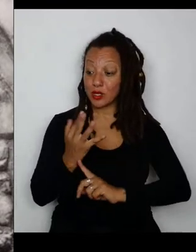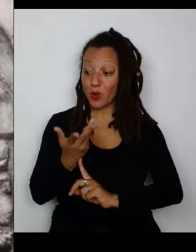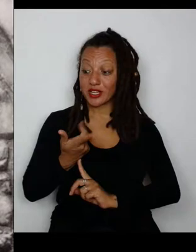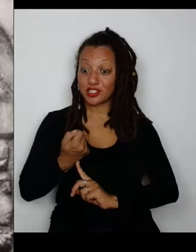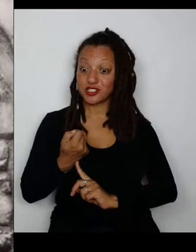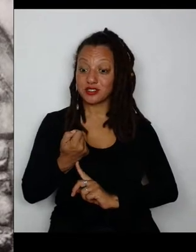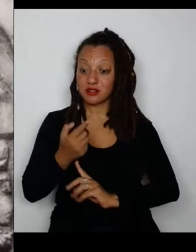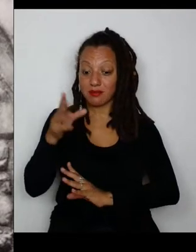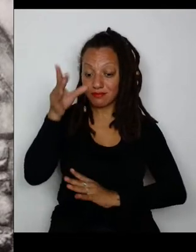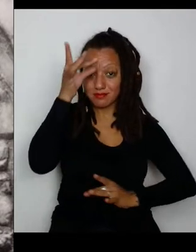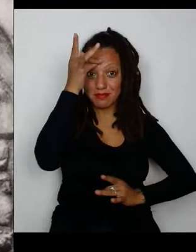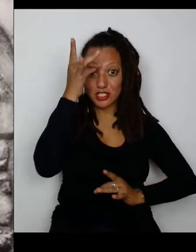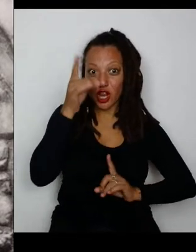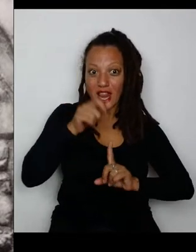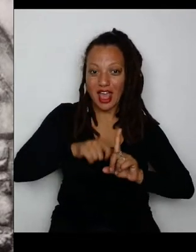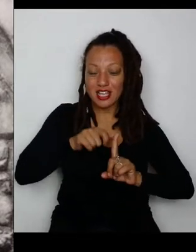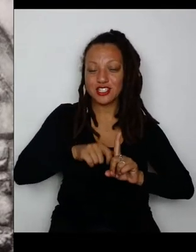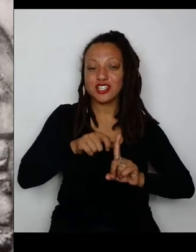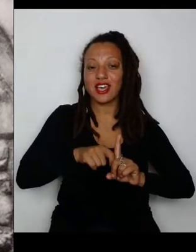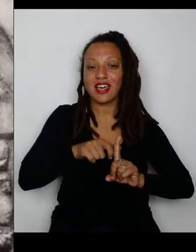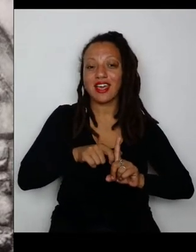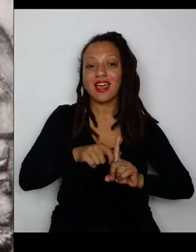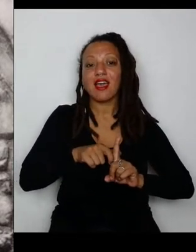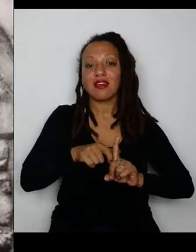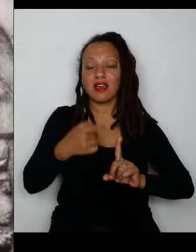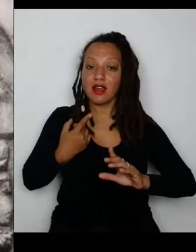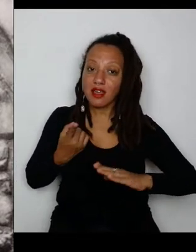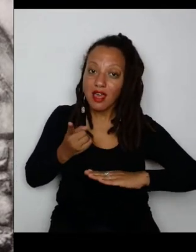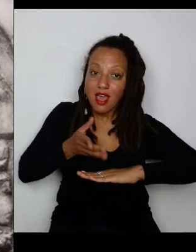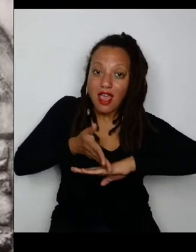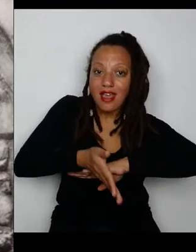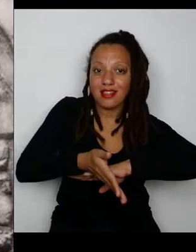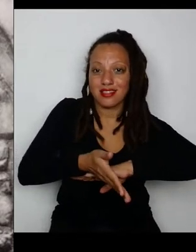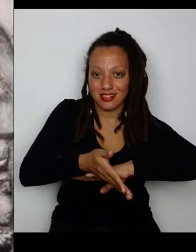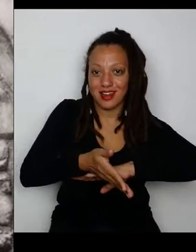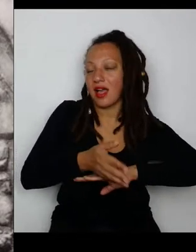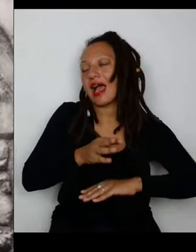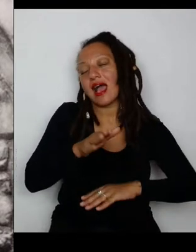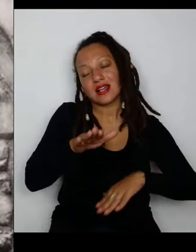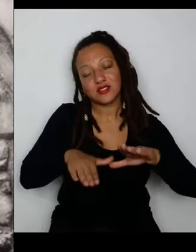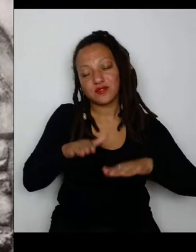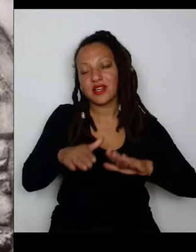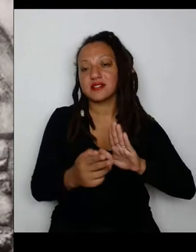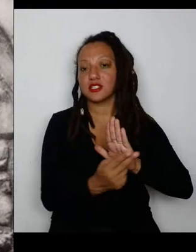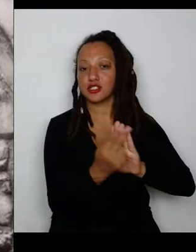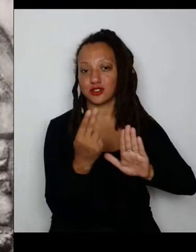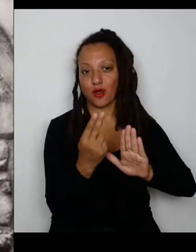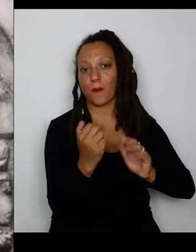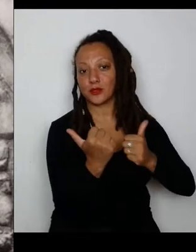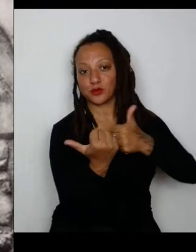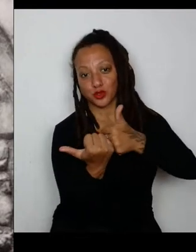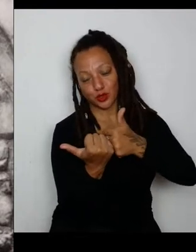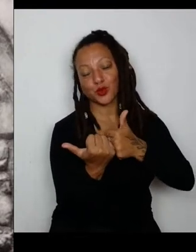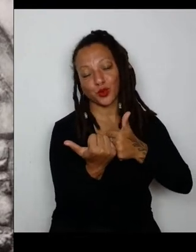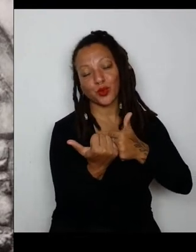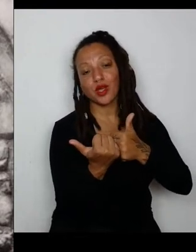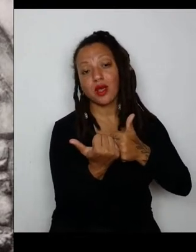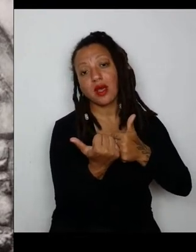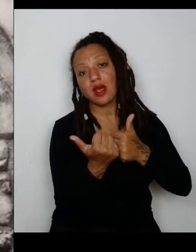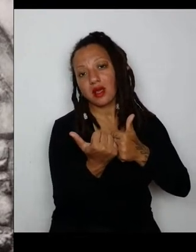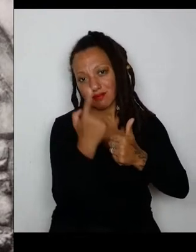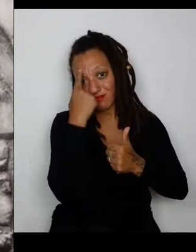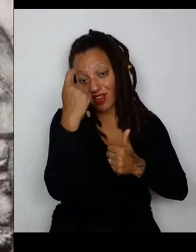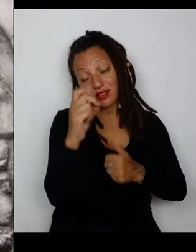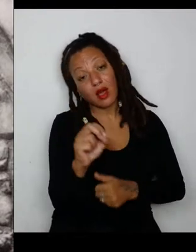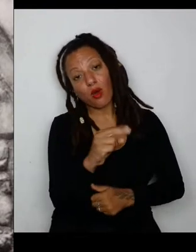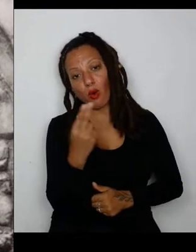first incarnation as the piece is called he explicitly identifies himself as a frenchman despite the polynesian sounding